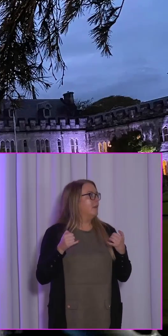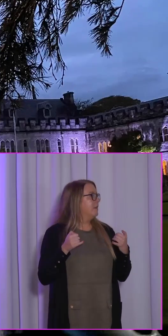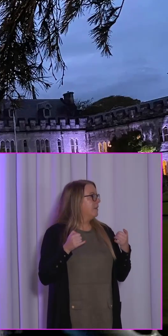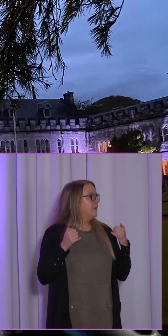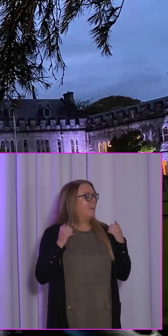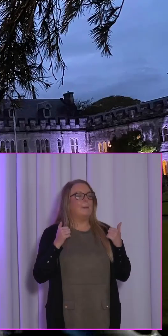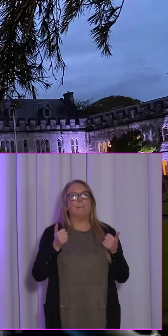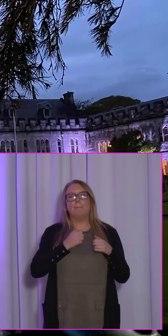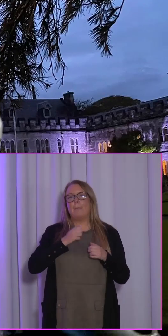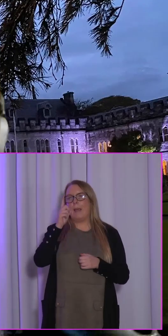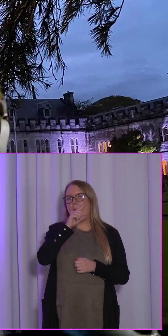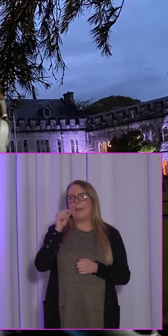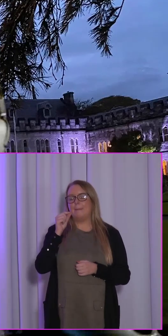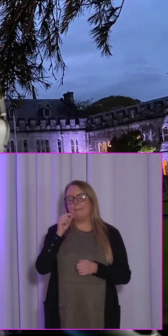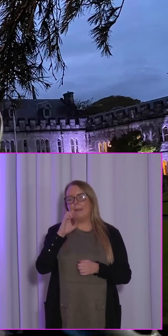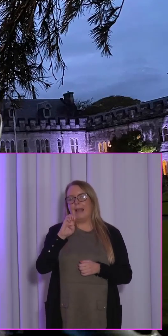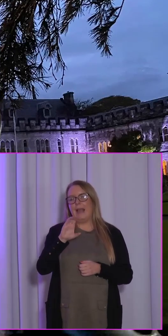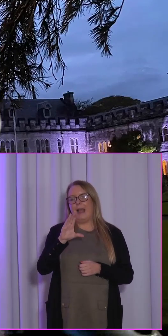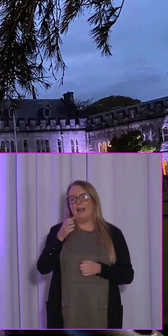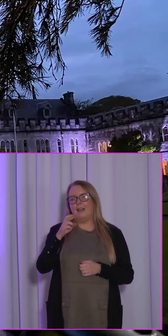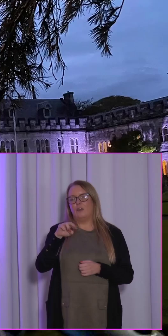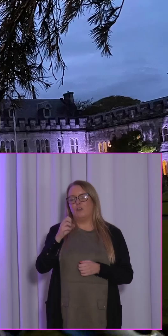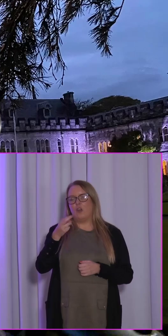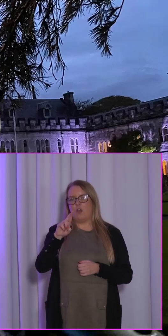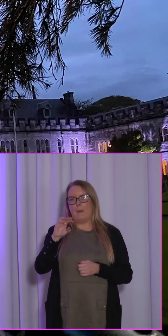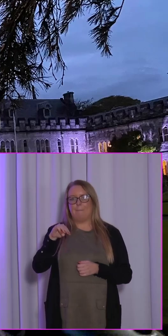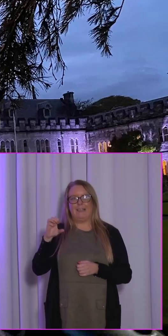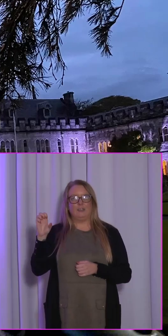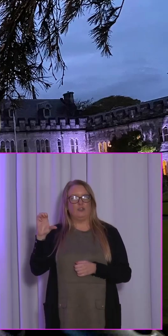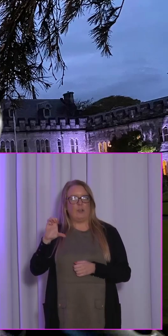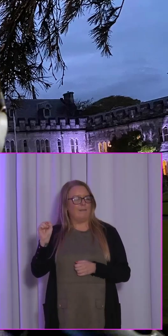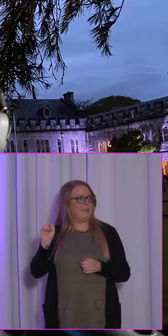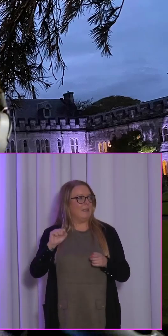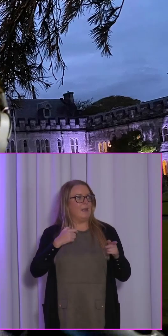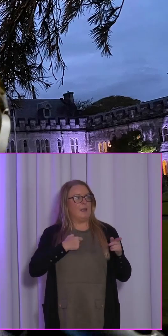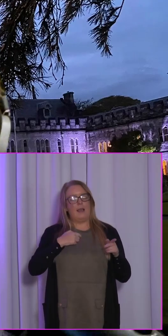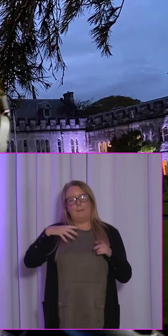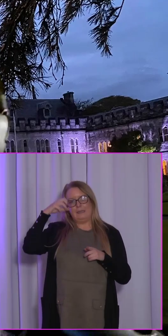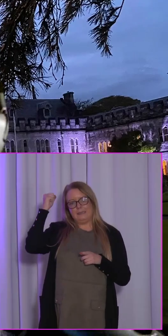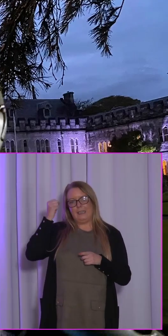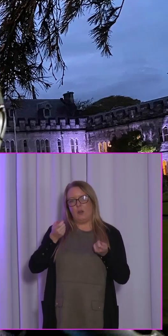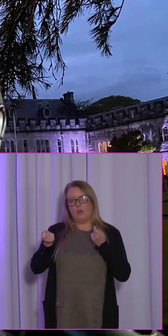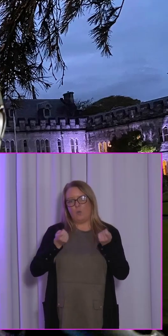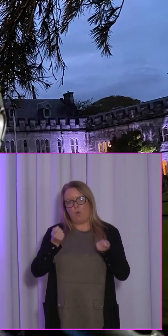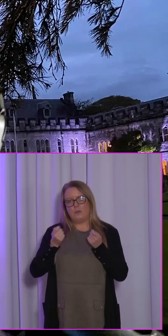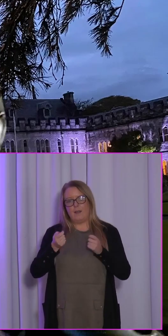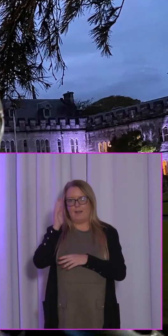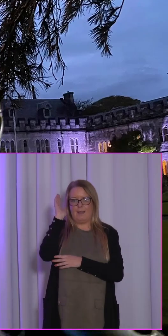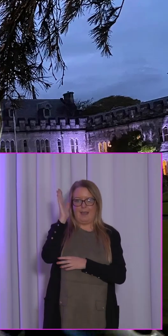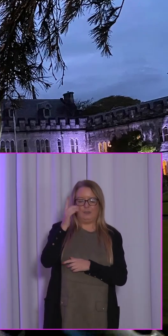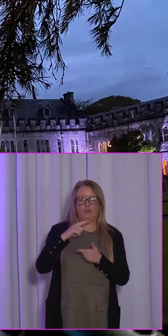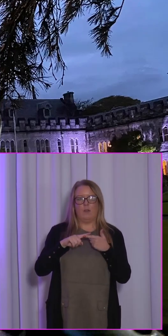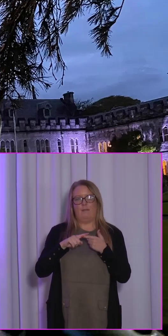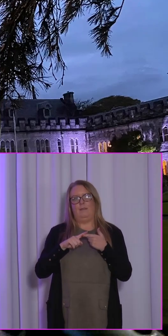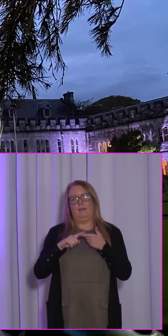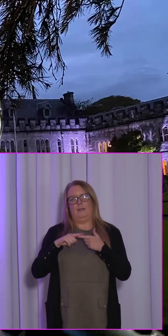Hi, my name is Eleanor McSherry, and I'm a senior program coordinator and lecturer and program designer at Adult Continuing